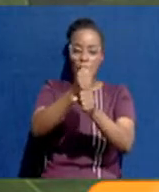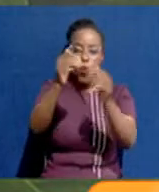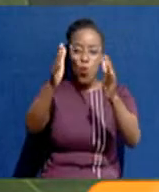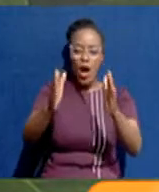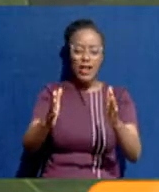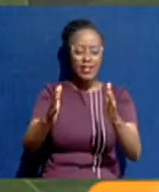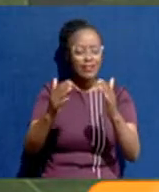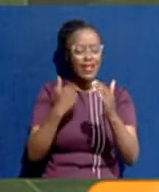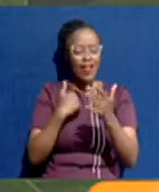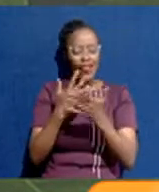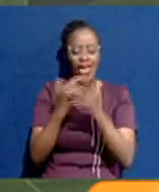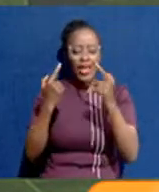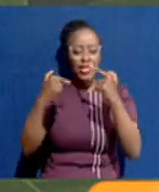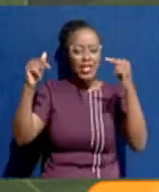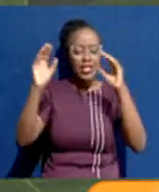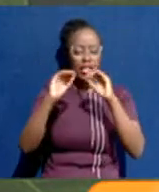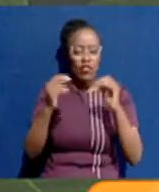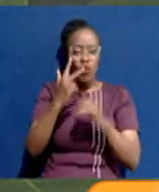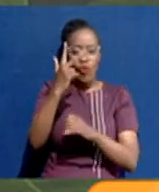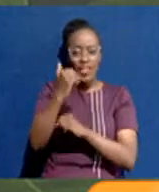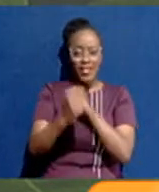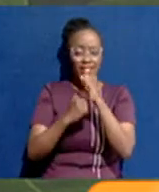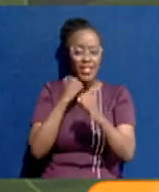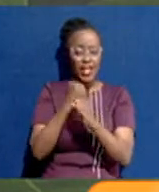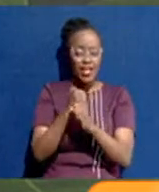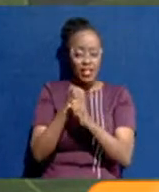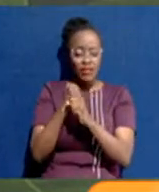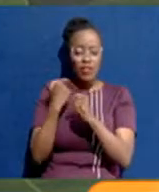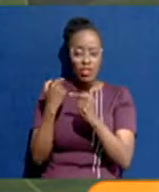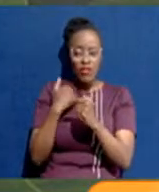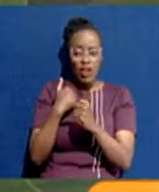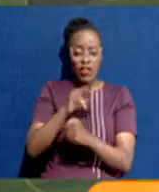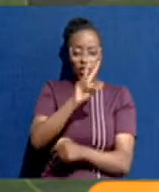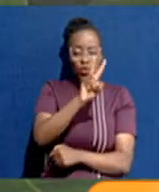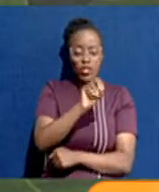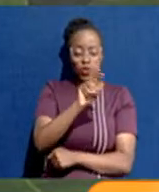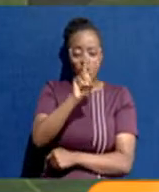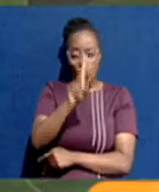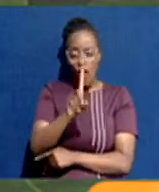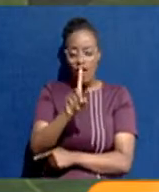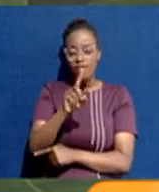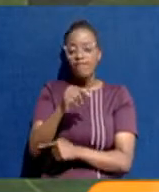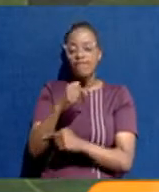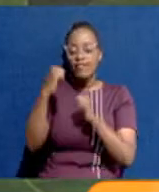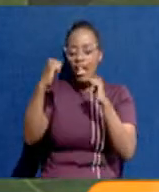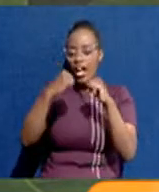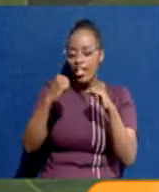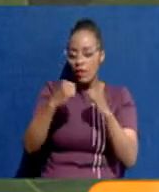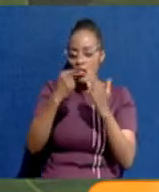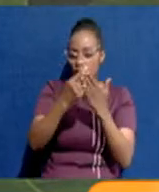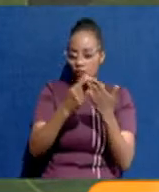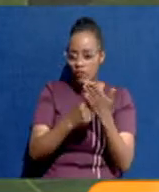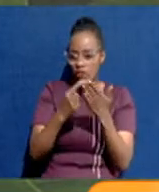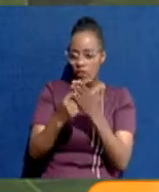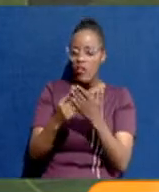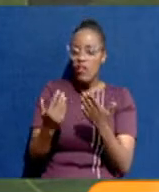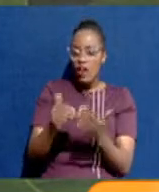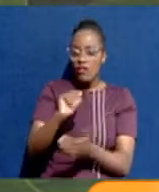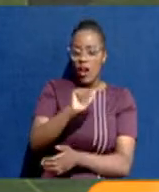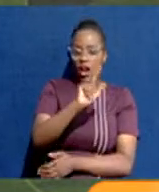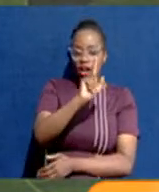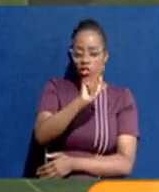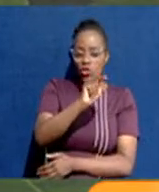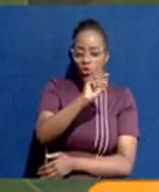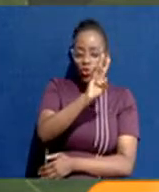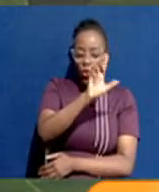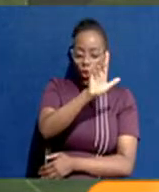have not borne fruit for 3 years after signing the 2021 collective bargaining agreement. Atwoli also called for more laws